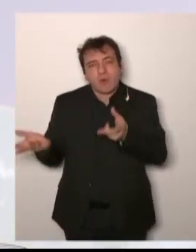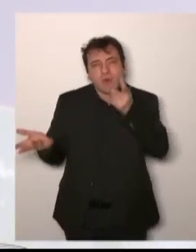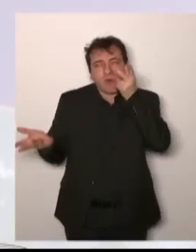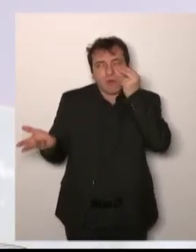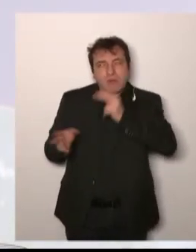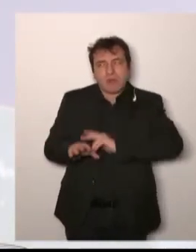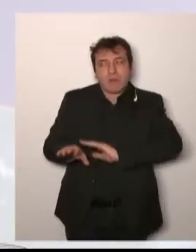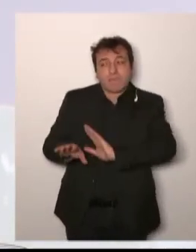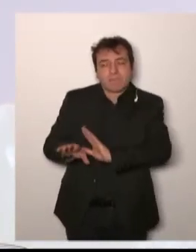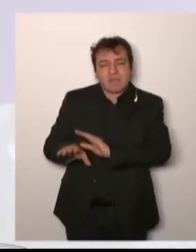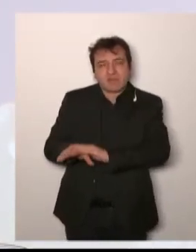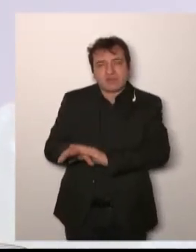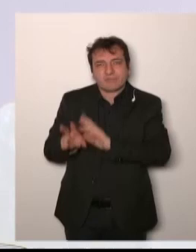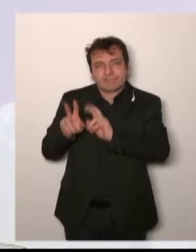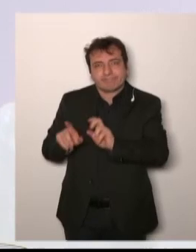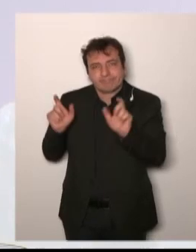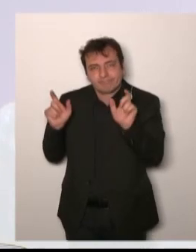diagnosis, treatment, and quality of life.